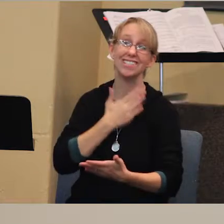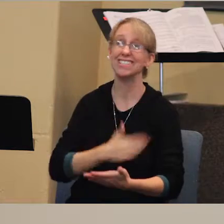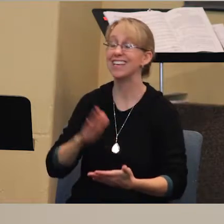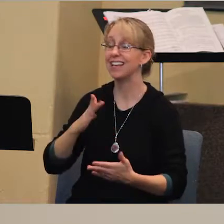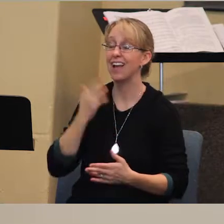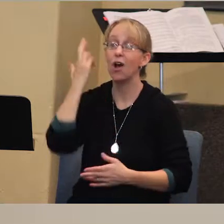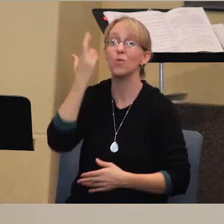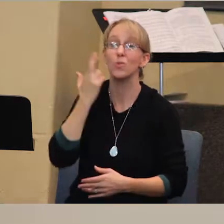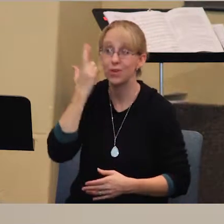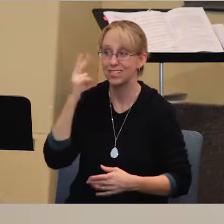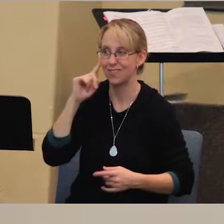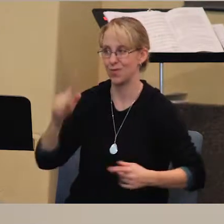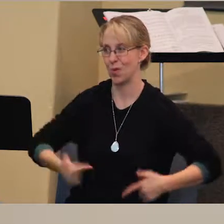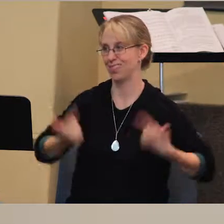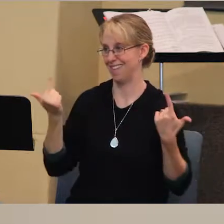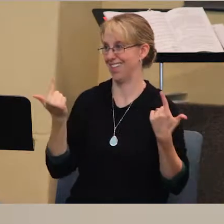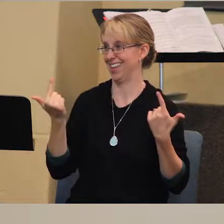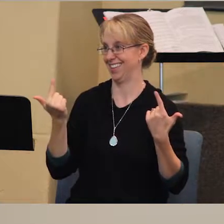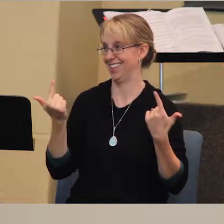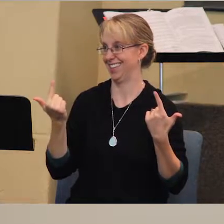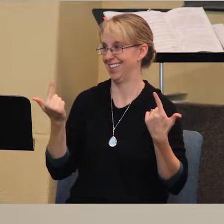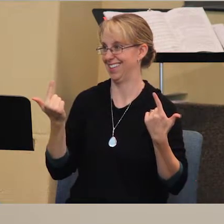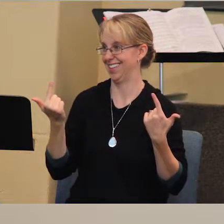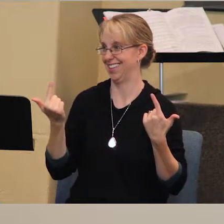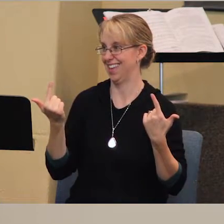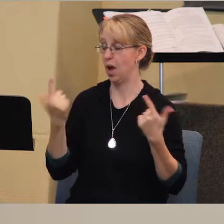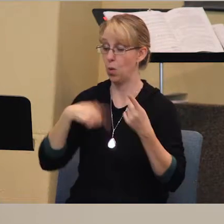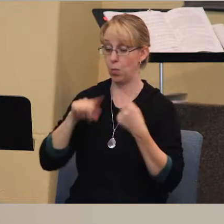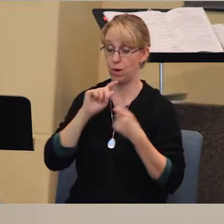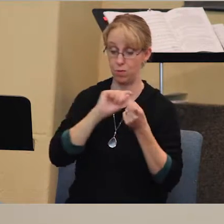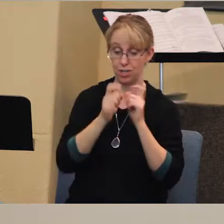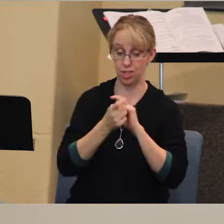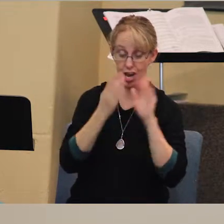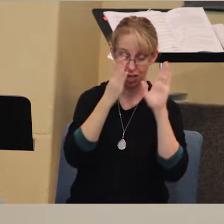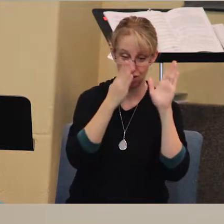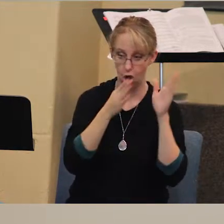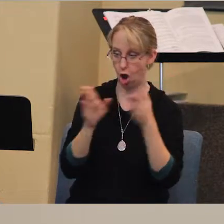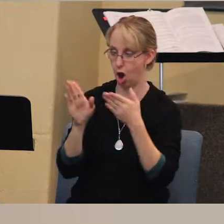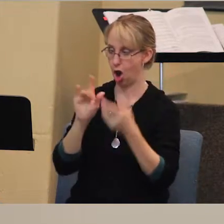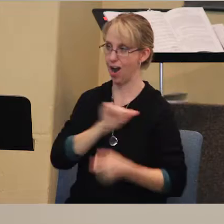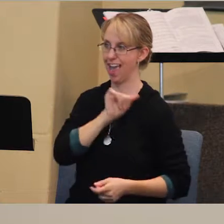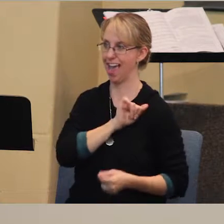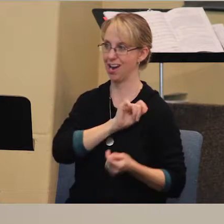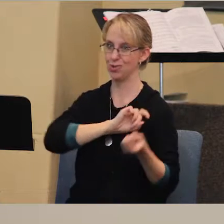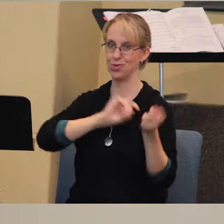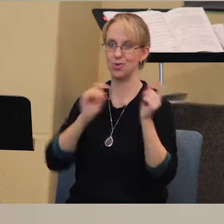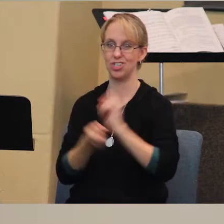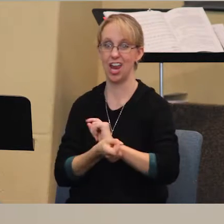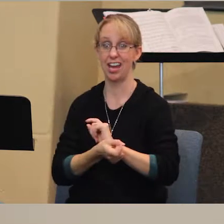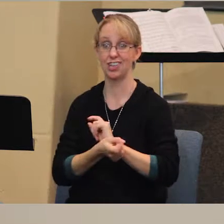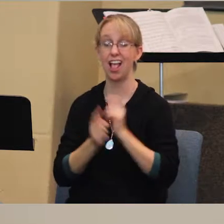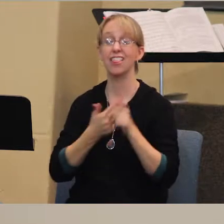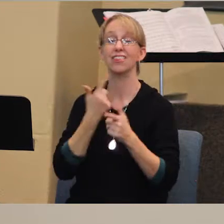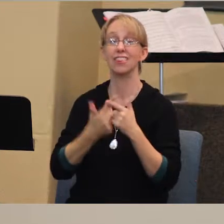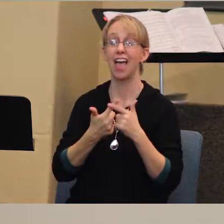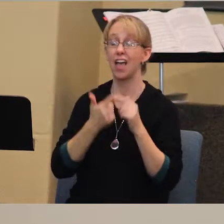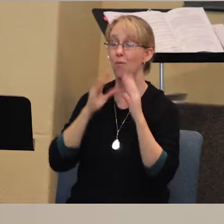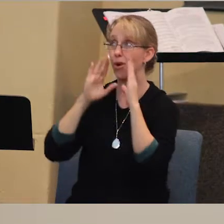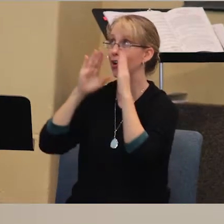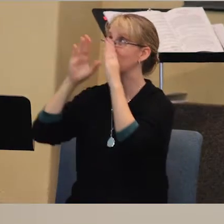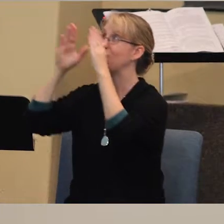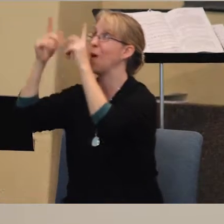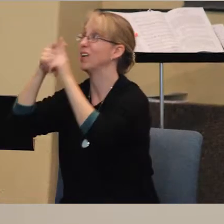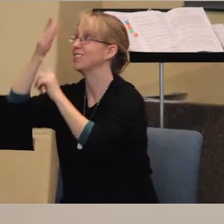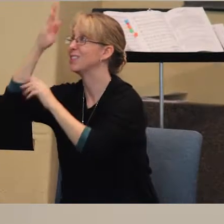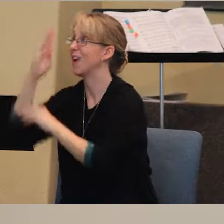for living life." And so when we change our direction and we change our attitude, then all of a sudden, we're actually going to the God who